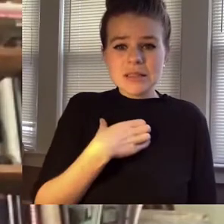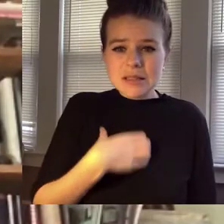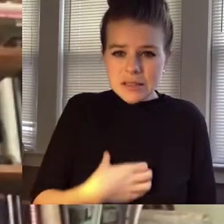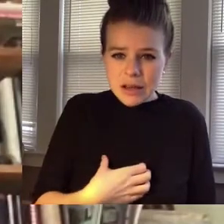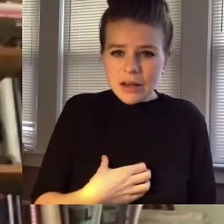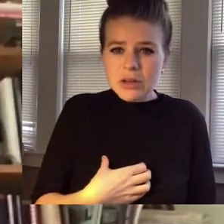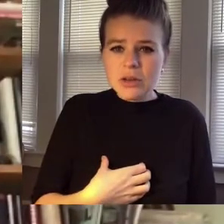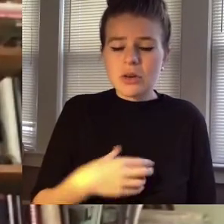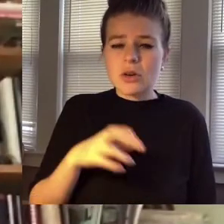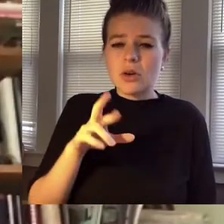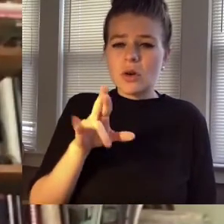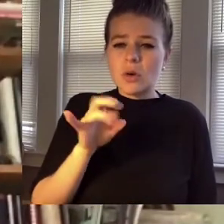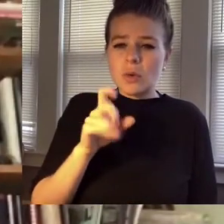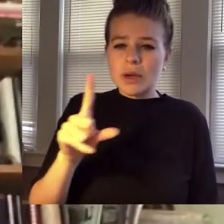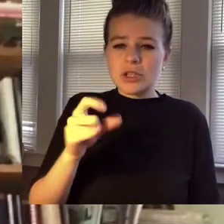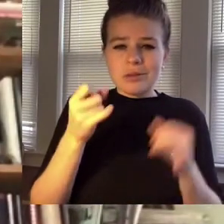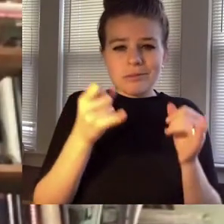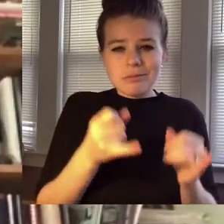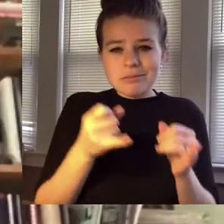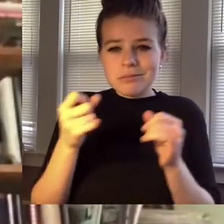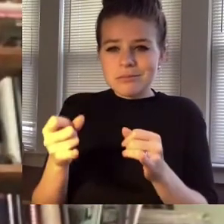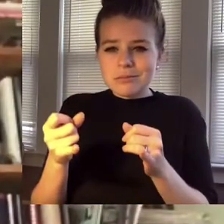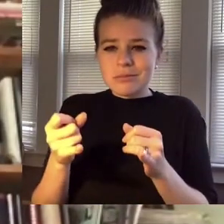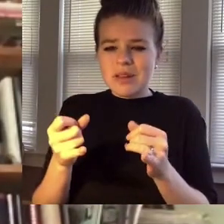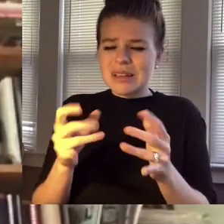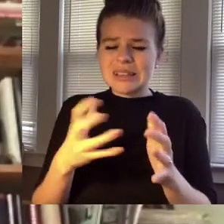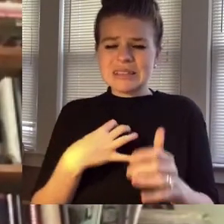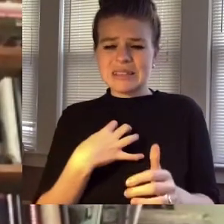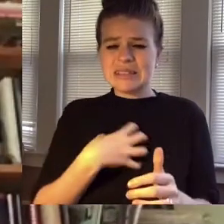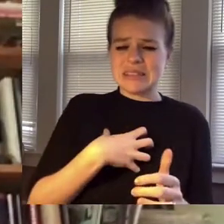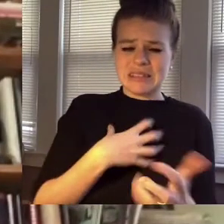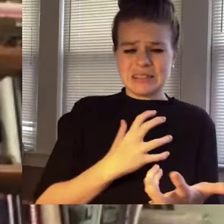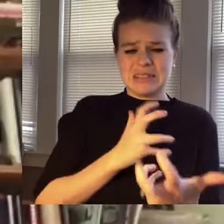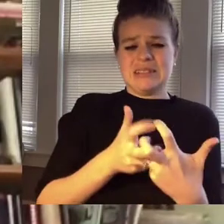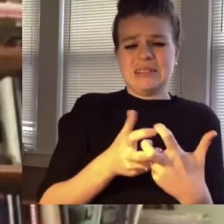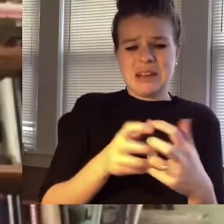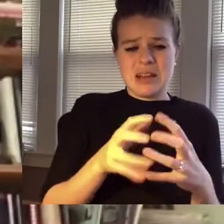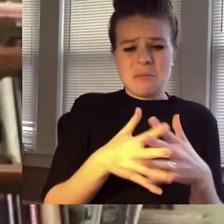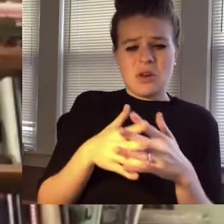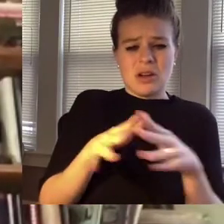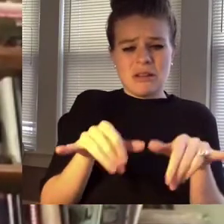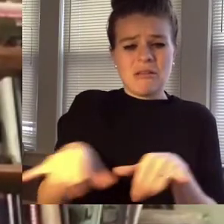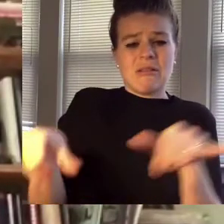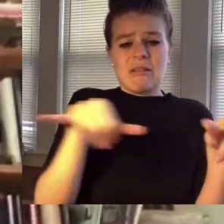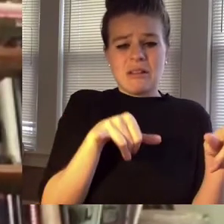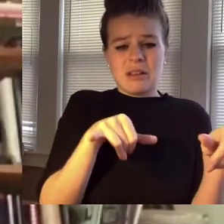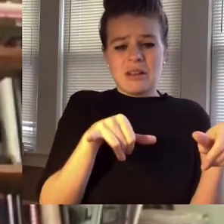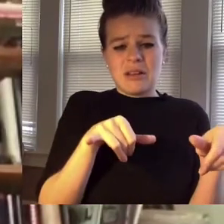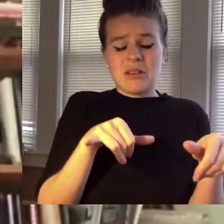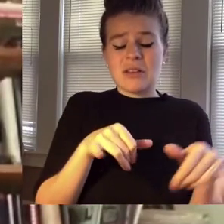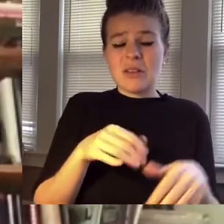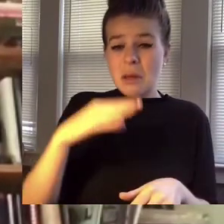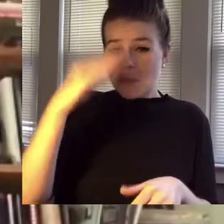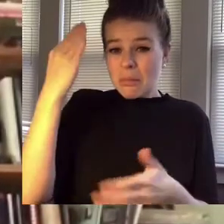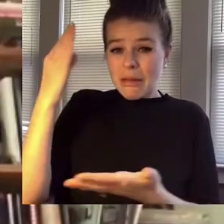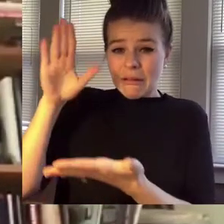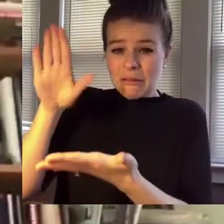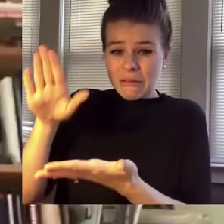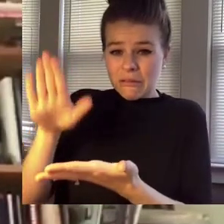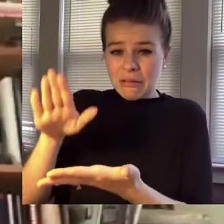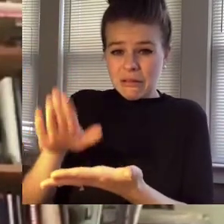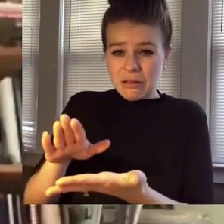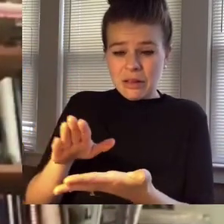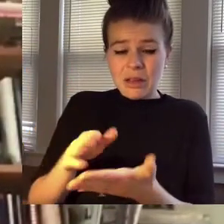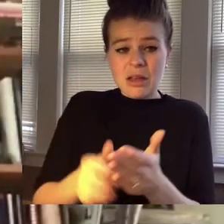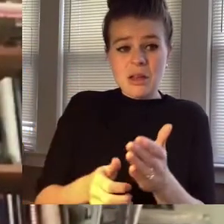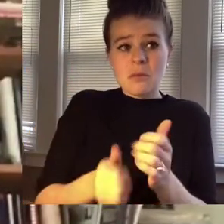racial individuality into the mold of American standardization, and to be as little Negro and as much American